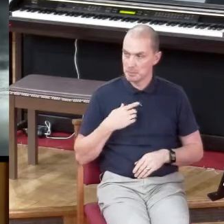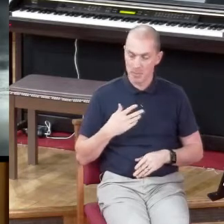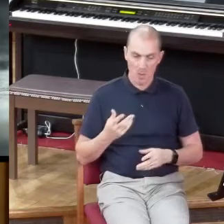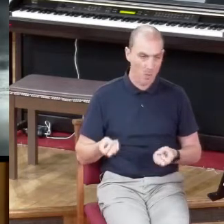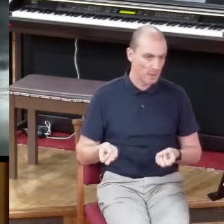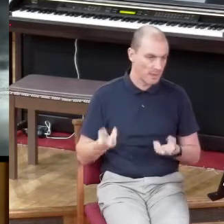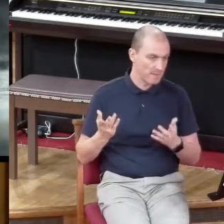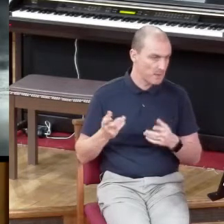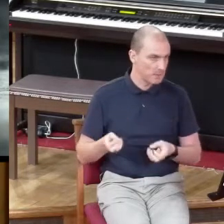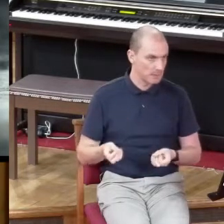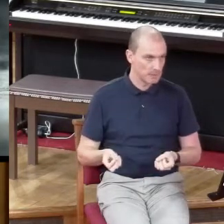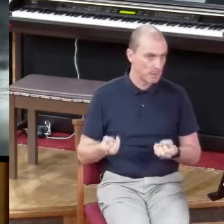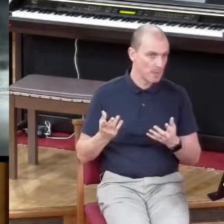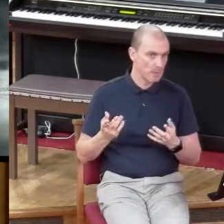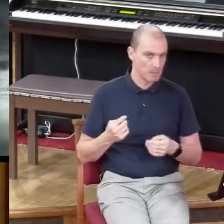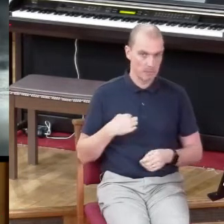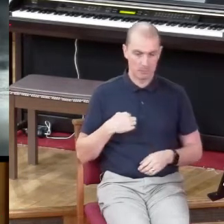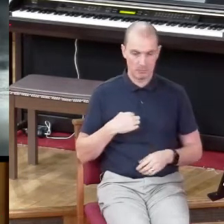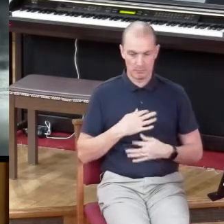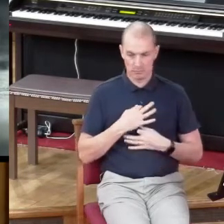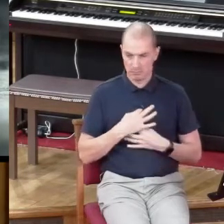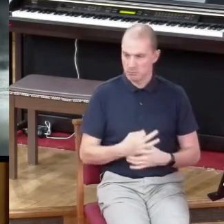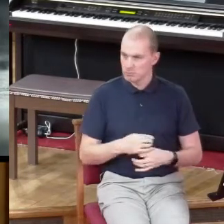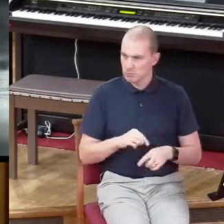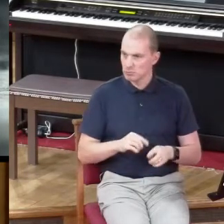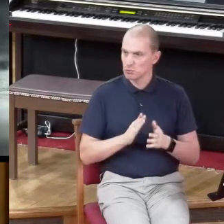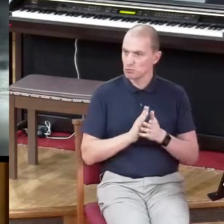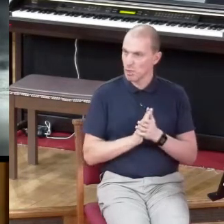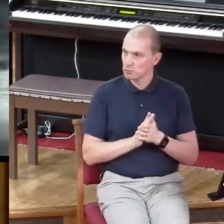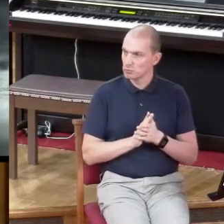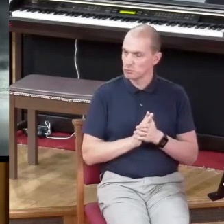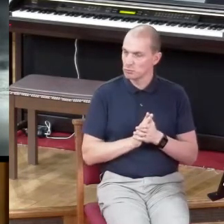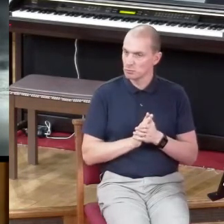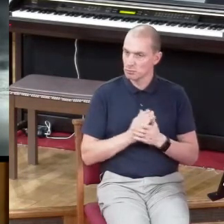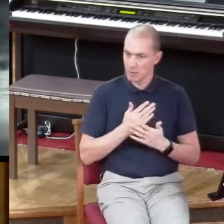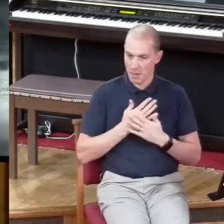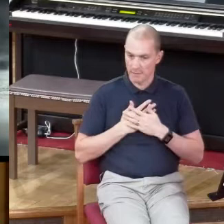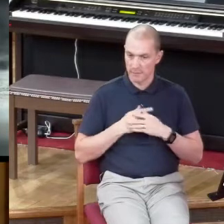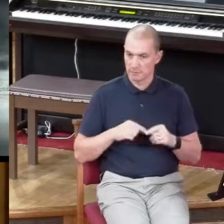that we love, that we are part of, and that's a painful thing.